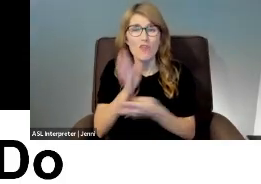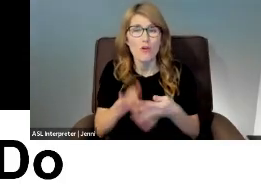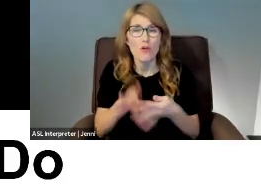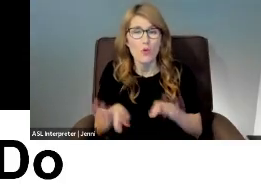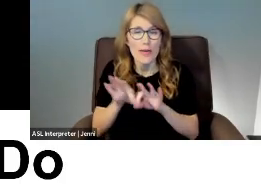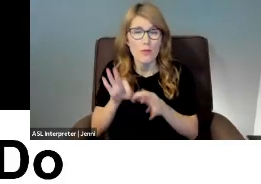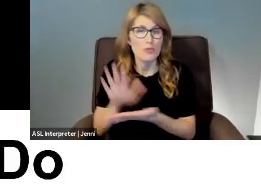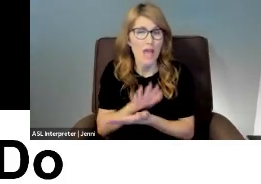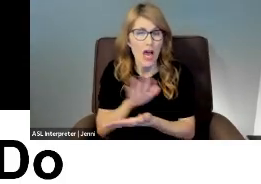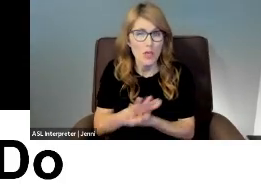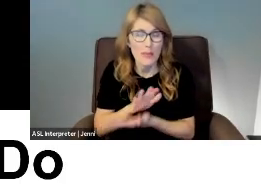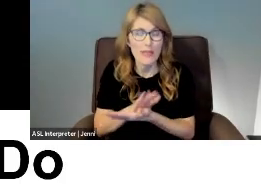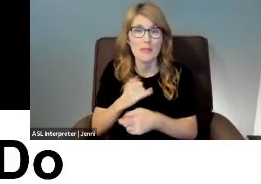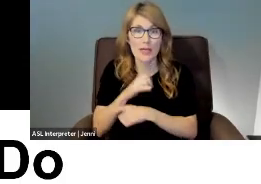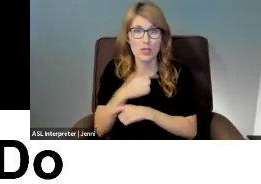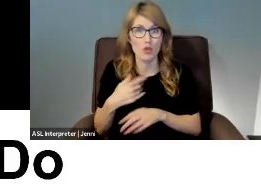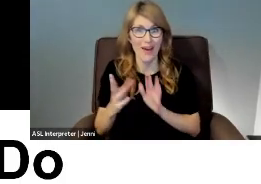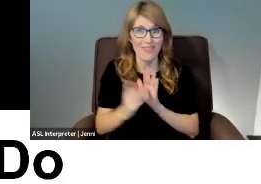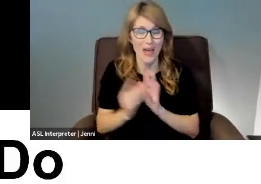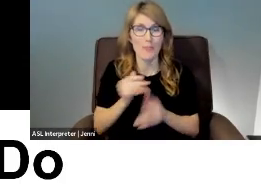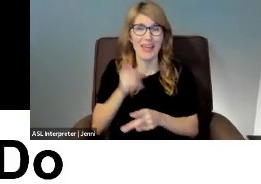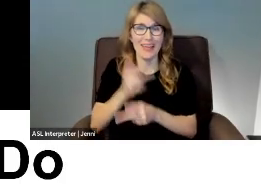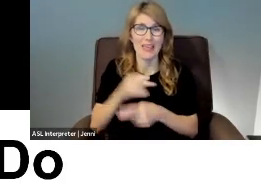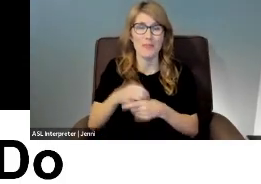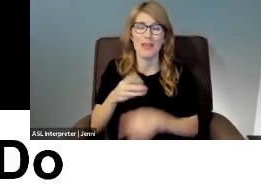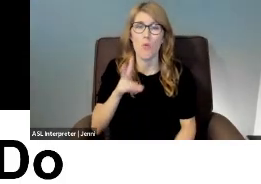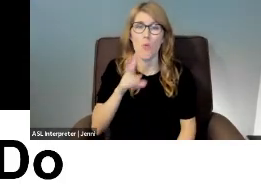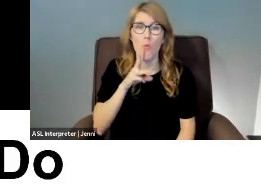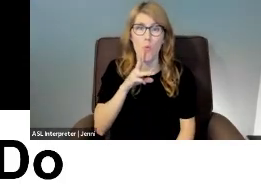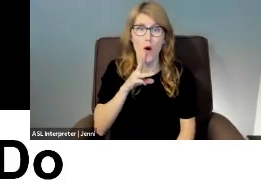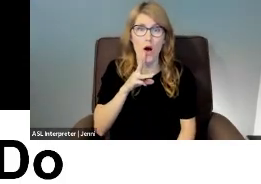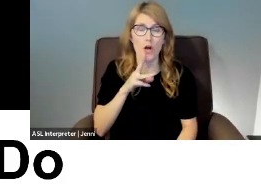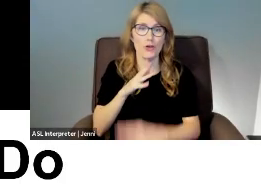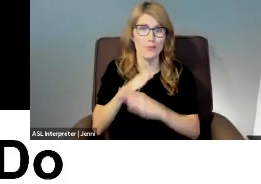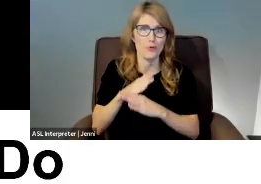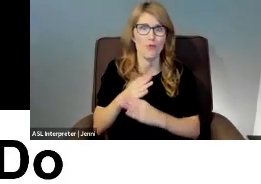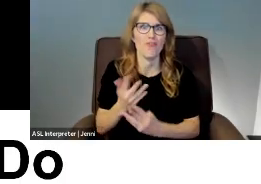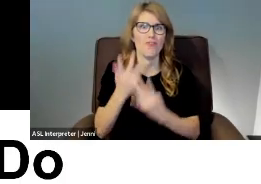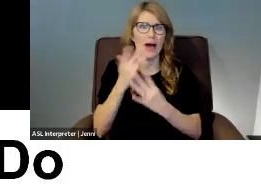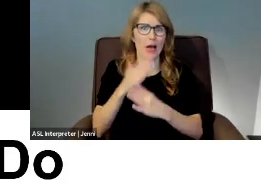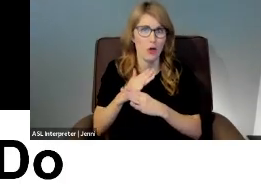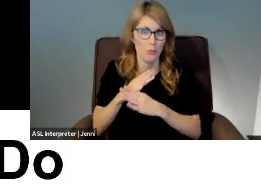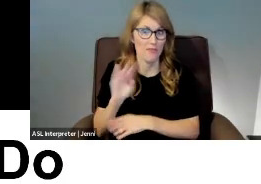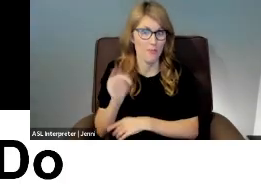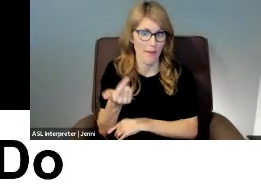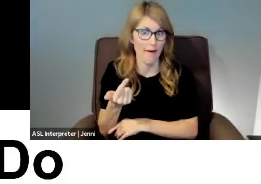have copies and keep those documents in a waterproof and fireproof bag.